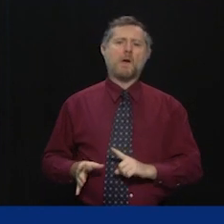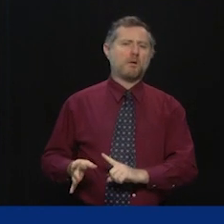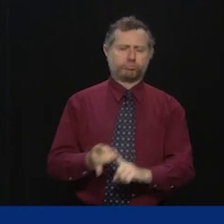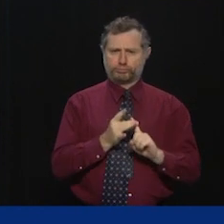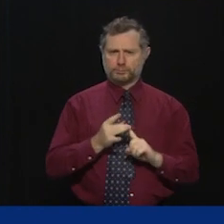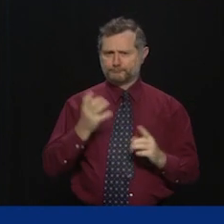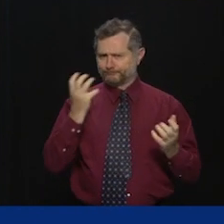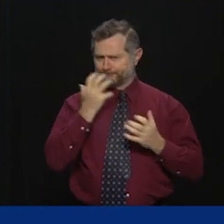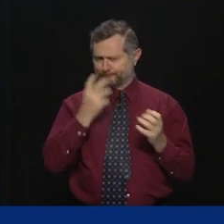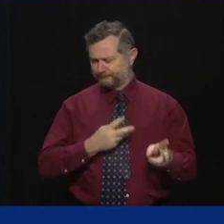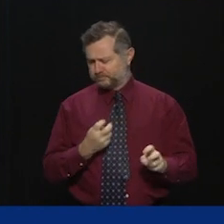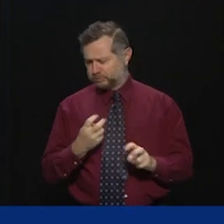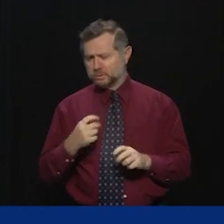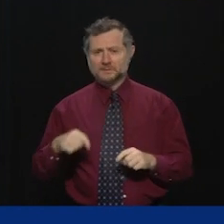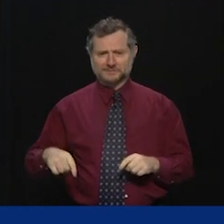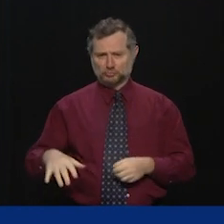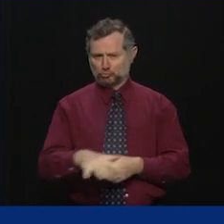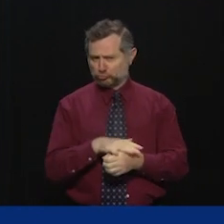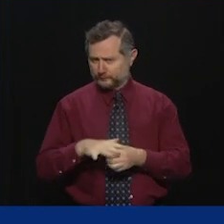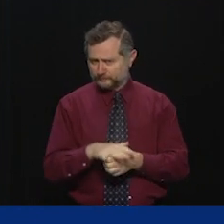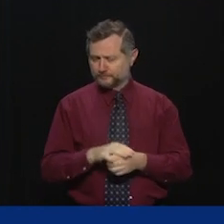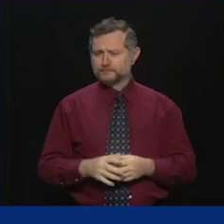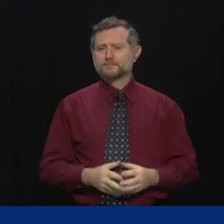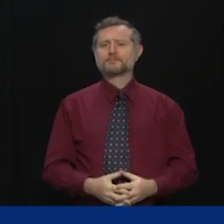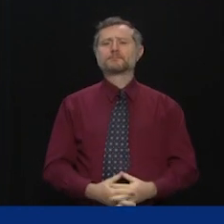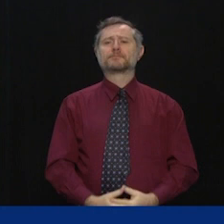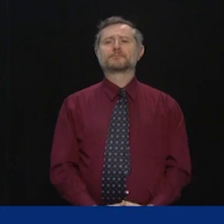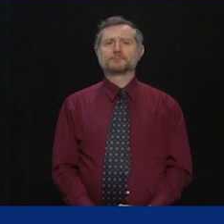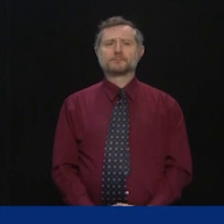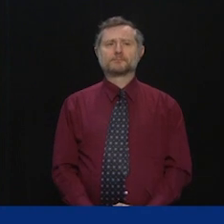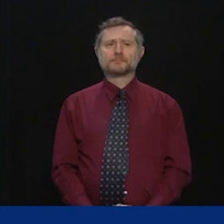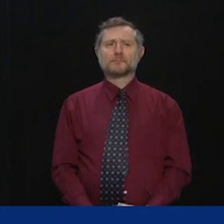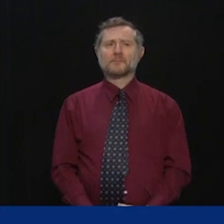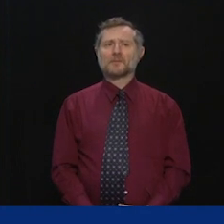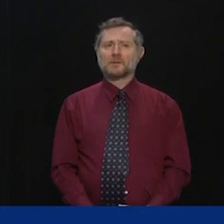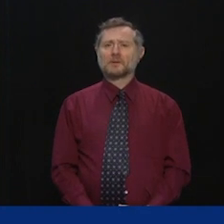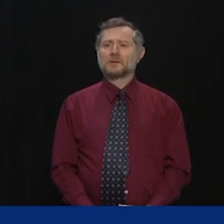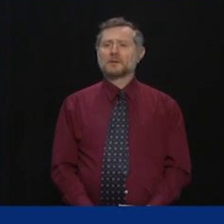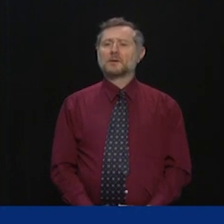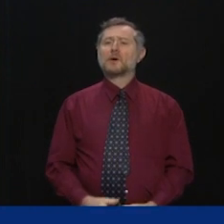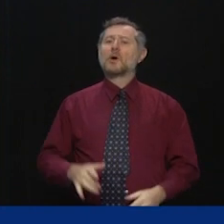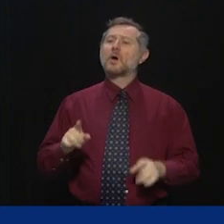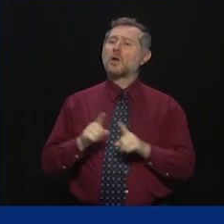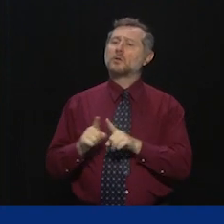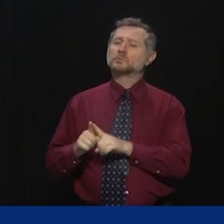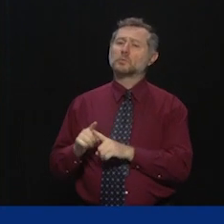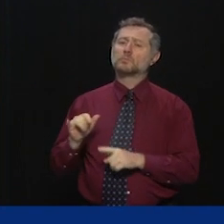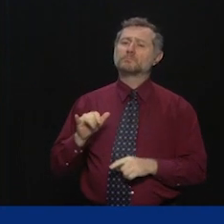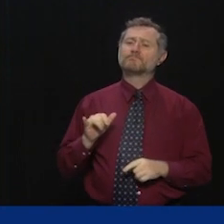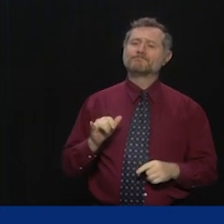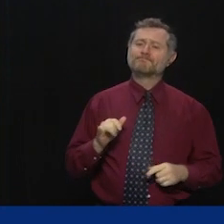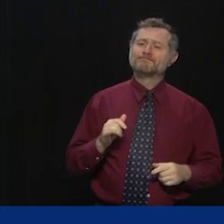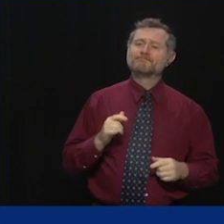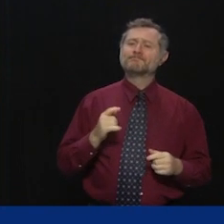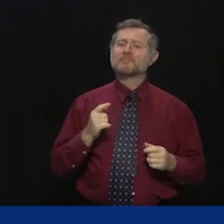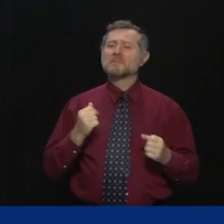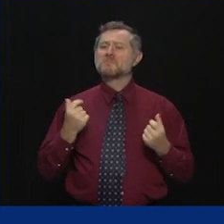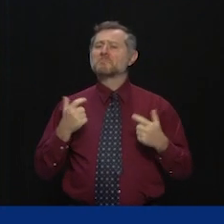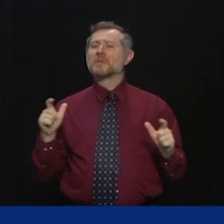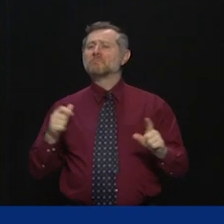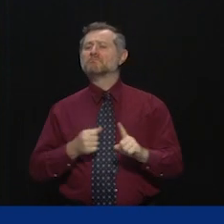We were also given a psychological blow because we made so many gains in our